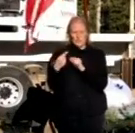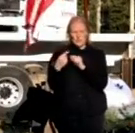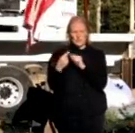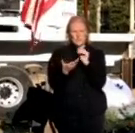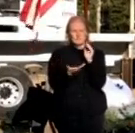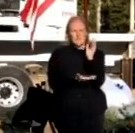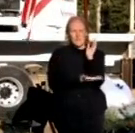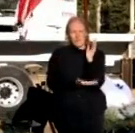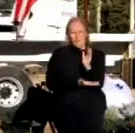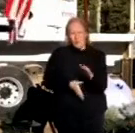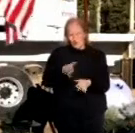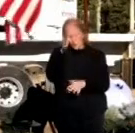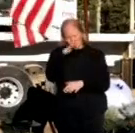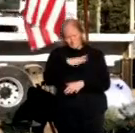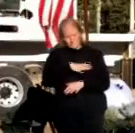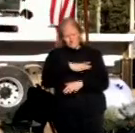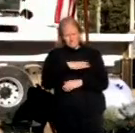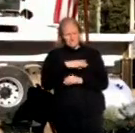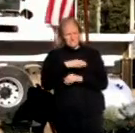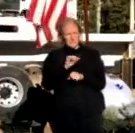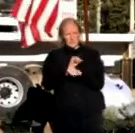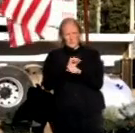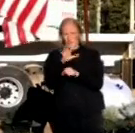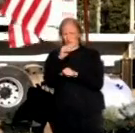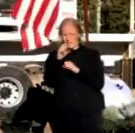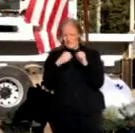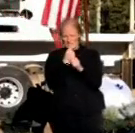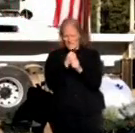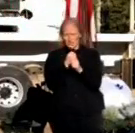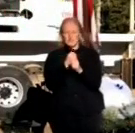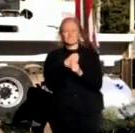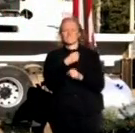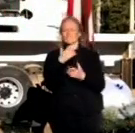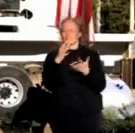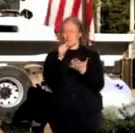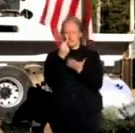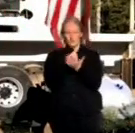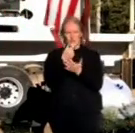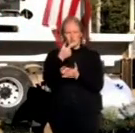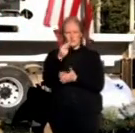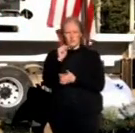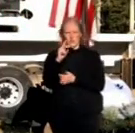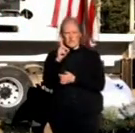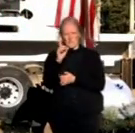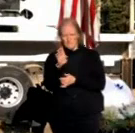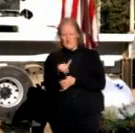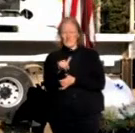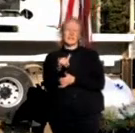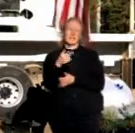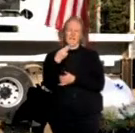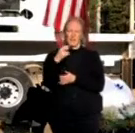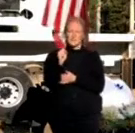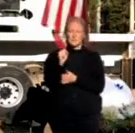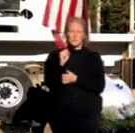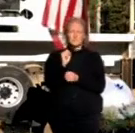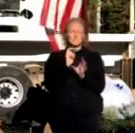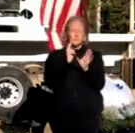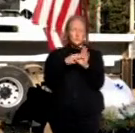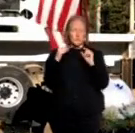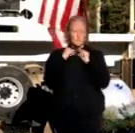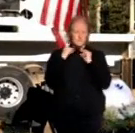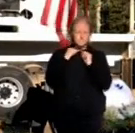logged throughout Colorado for over 50 years. Perry graduated from Granby High School before joining the Marine Corps, where he served